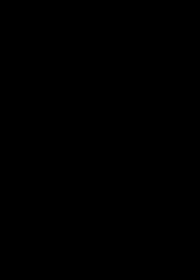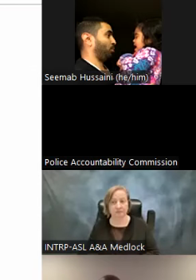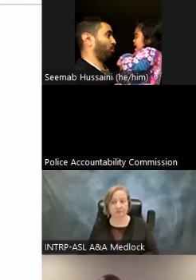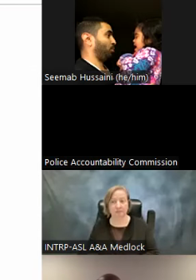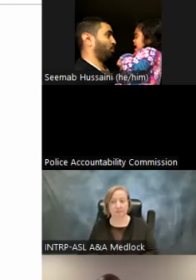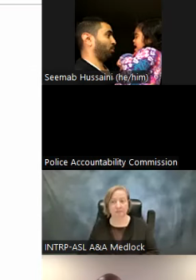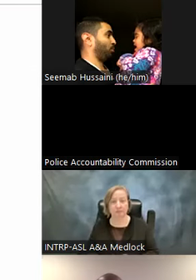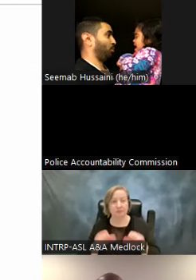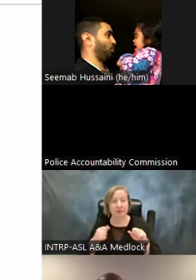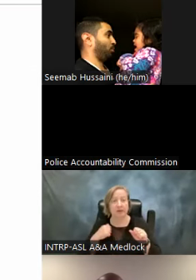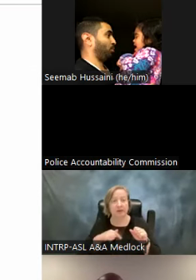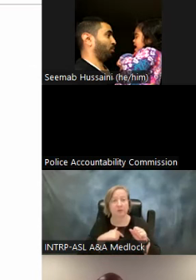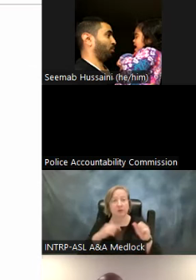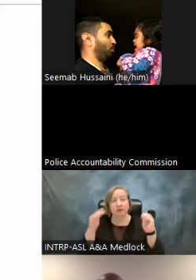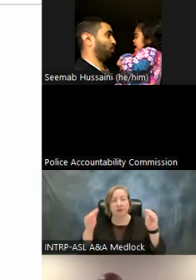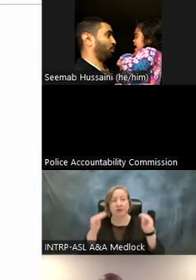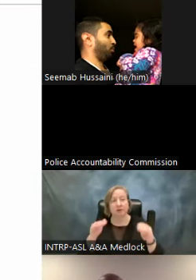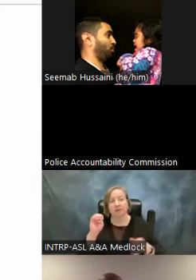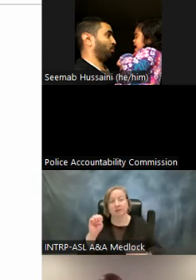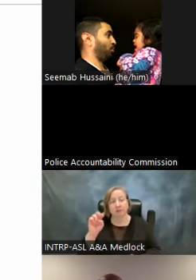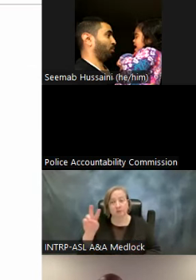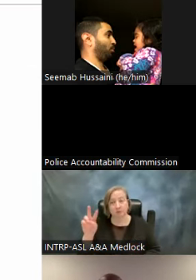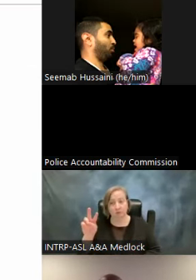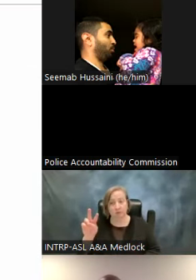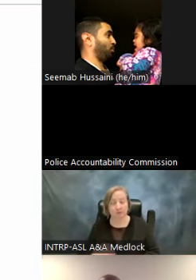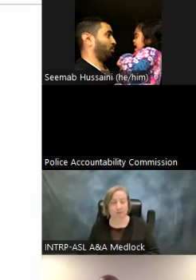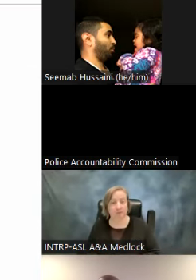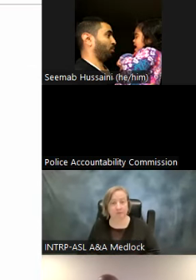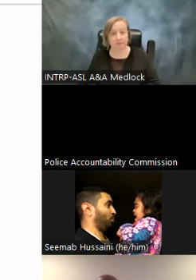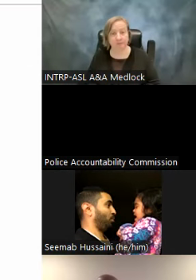Can we move on to E2?